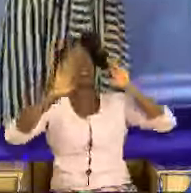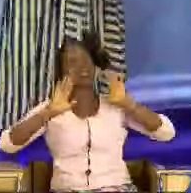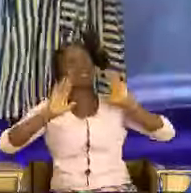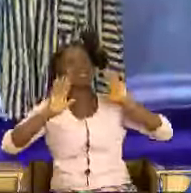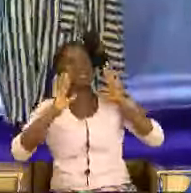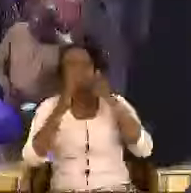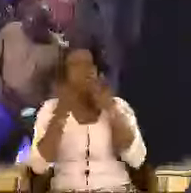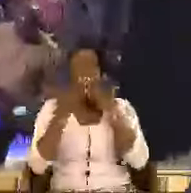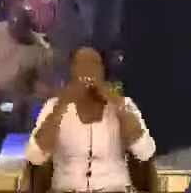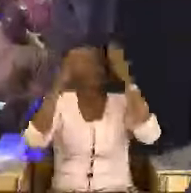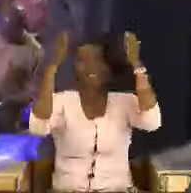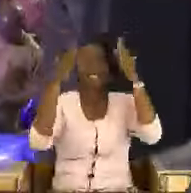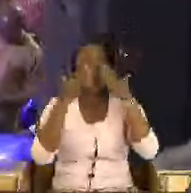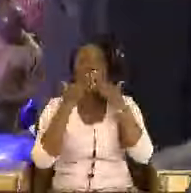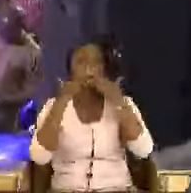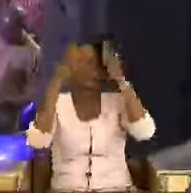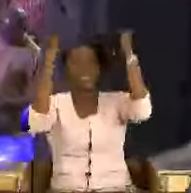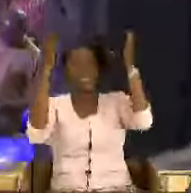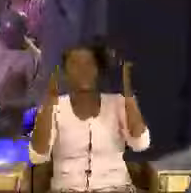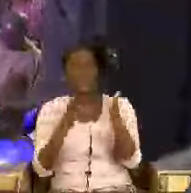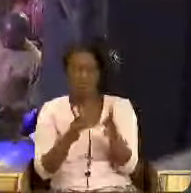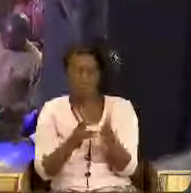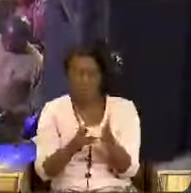worthy thank you